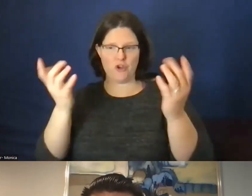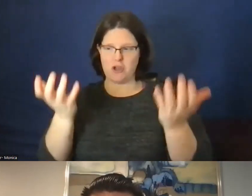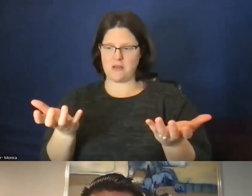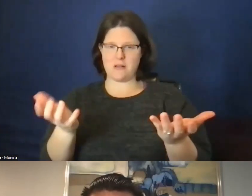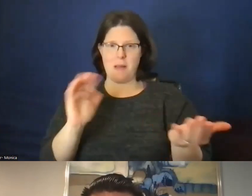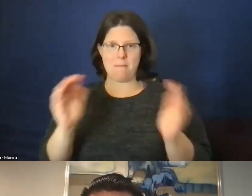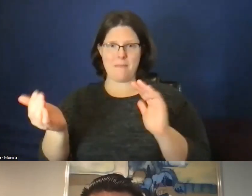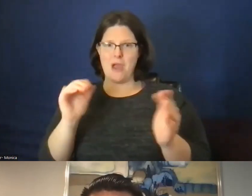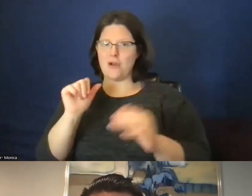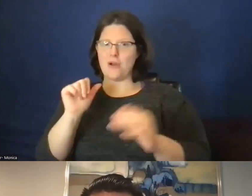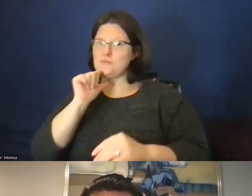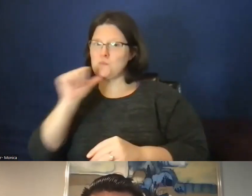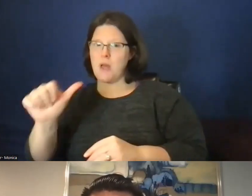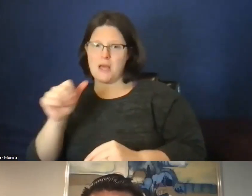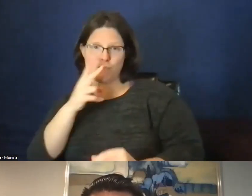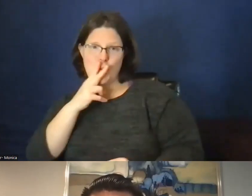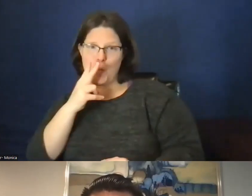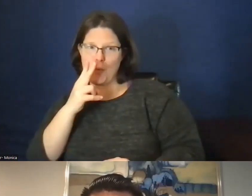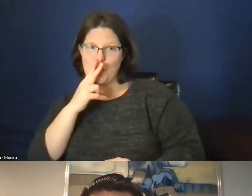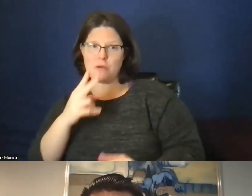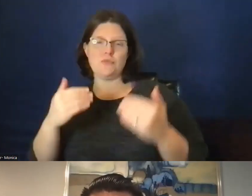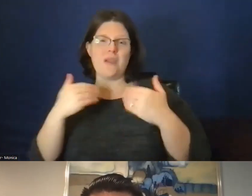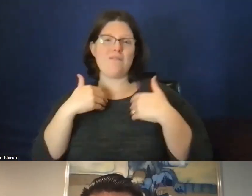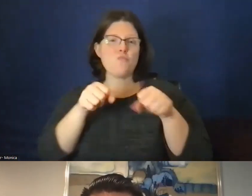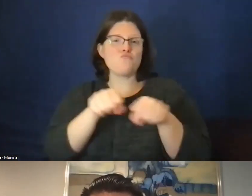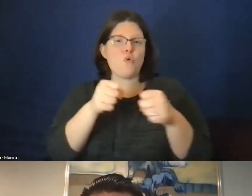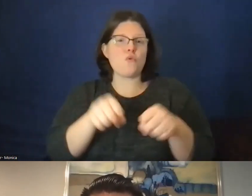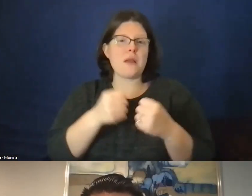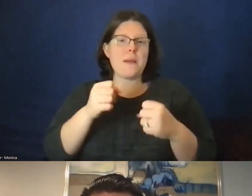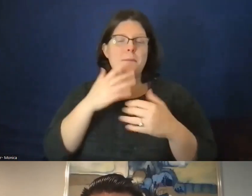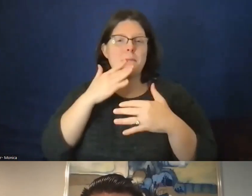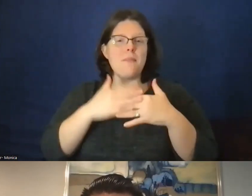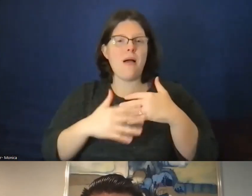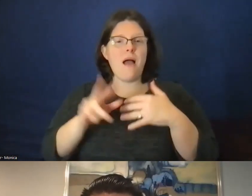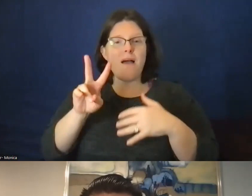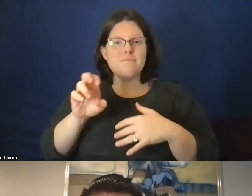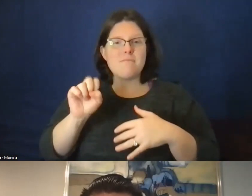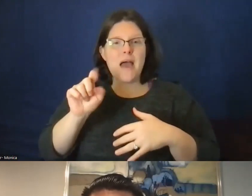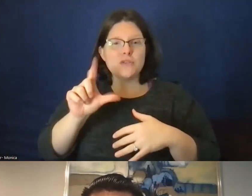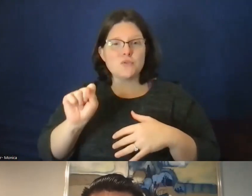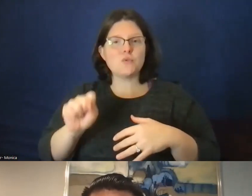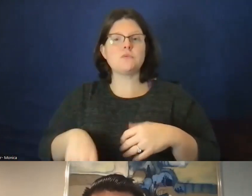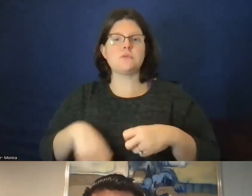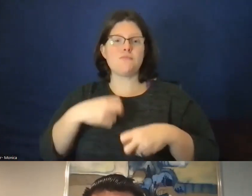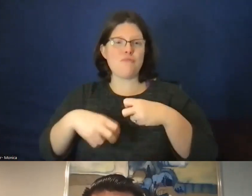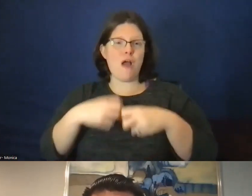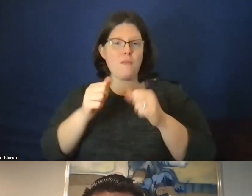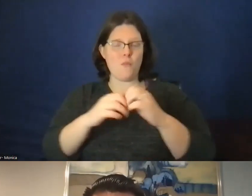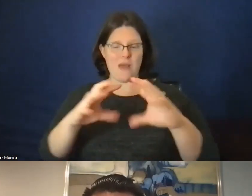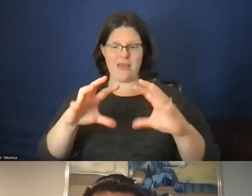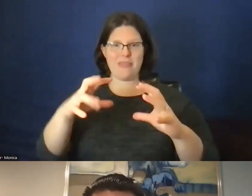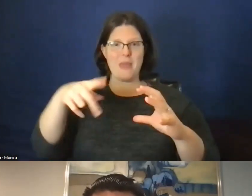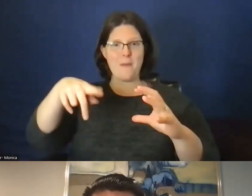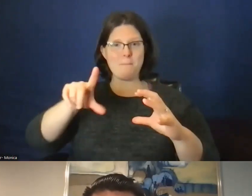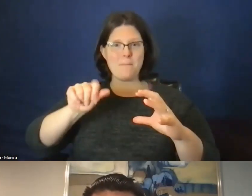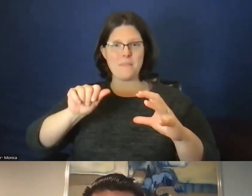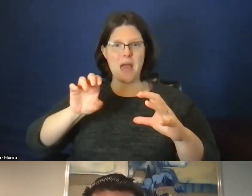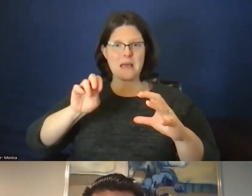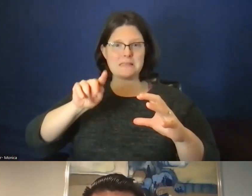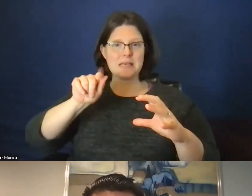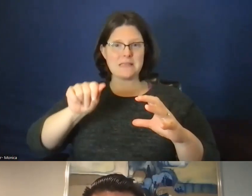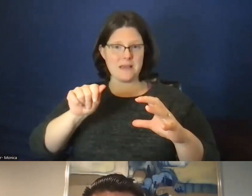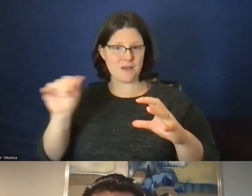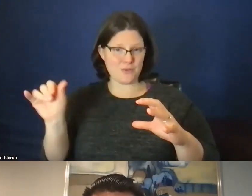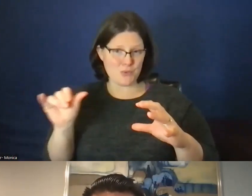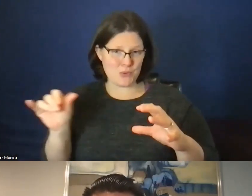than the non-smoking women. There was broken blood vessels. There was different issues with the placentas themselves. So I